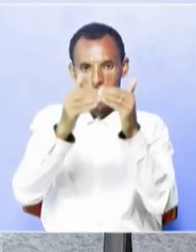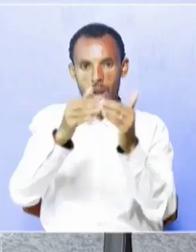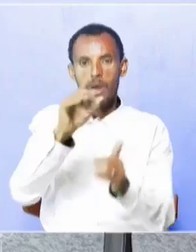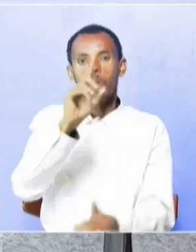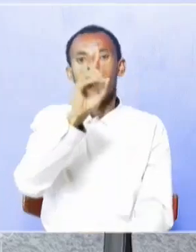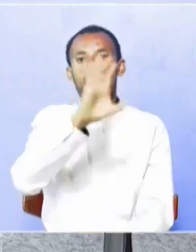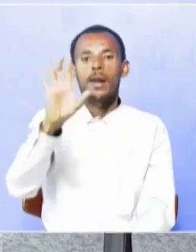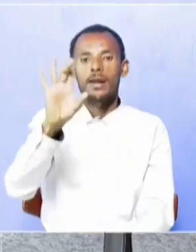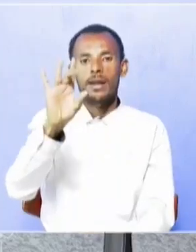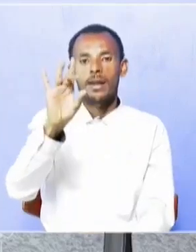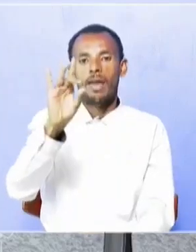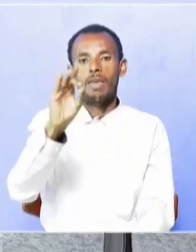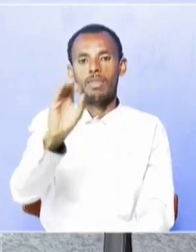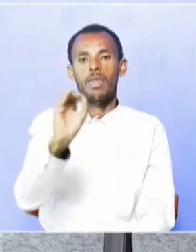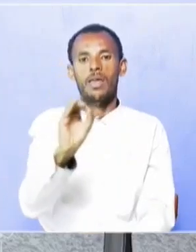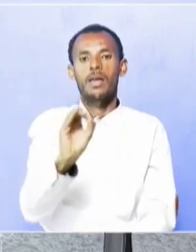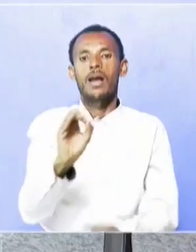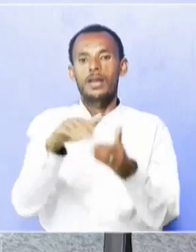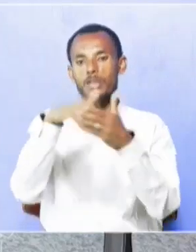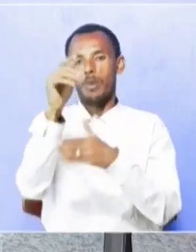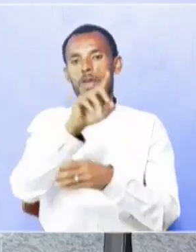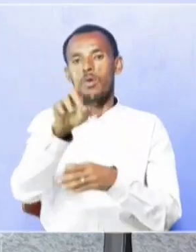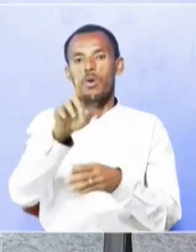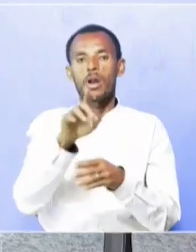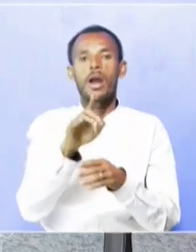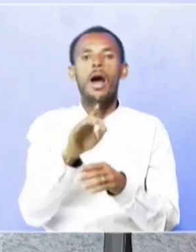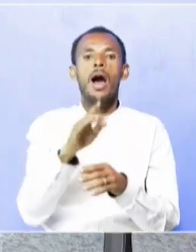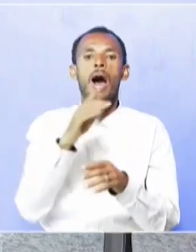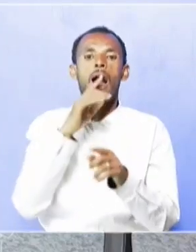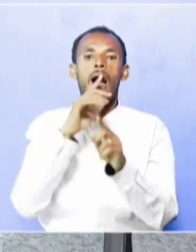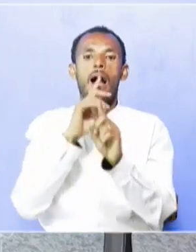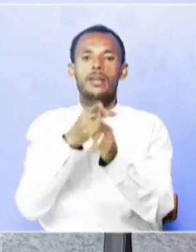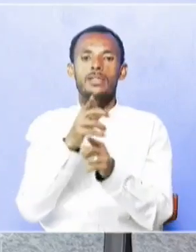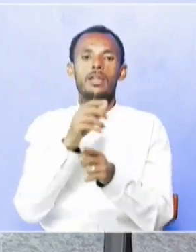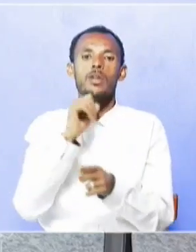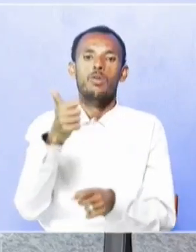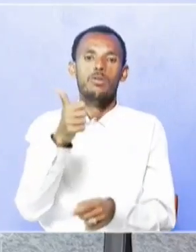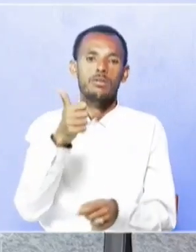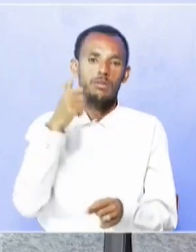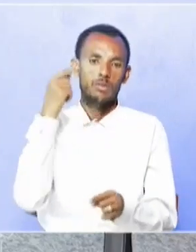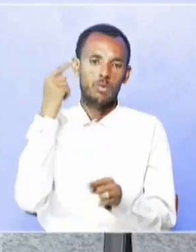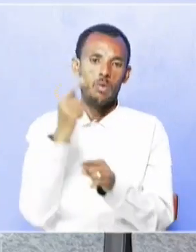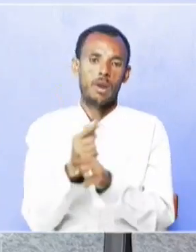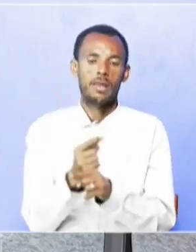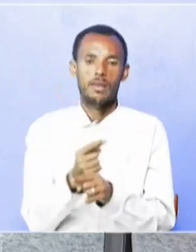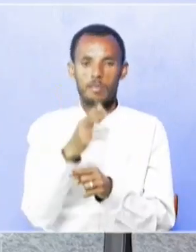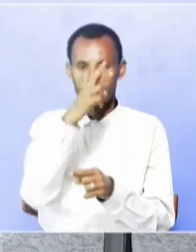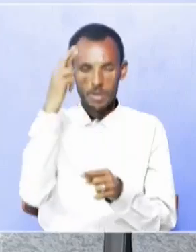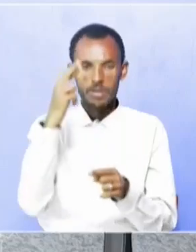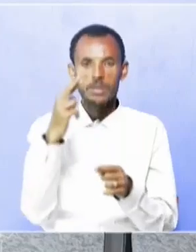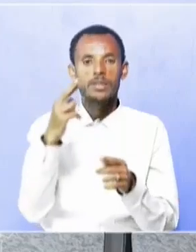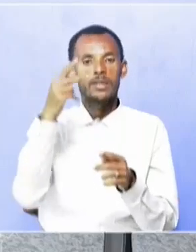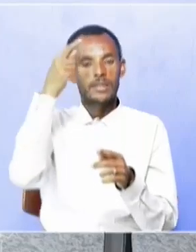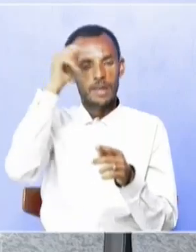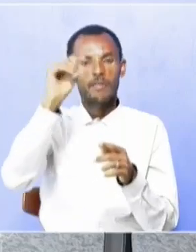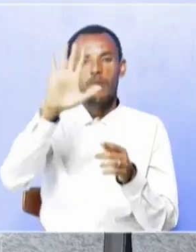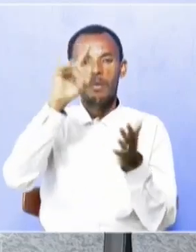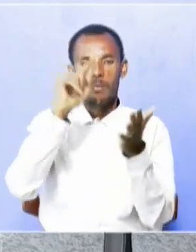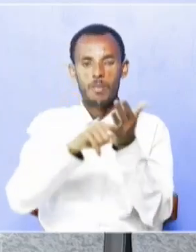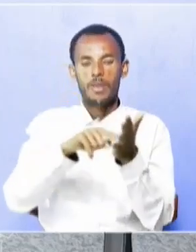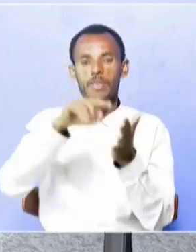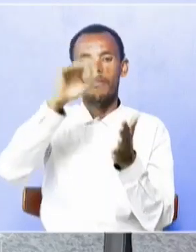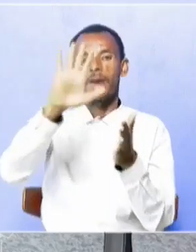degree. Otherwise, your answer is not correct, right? Because by theorem 5.1, the sum